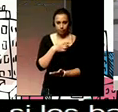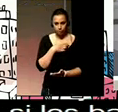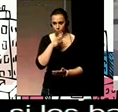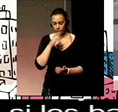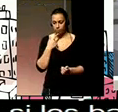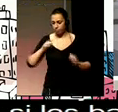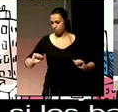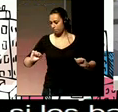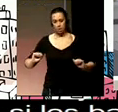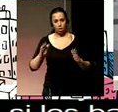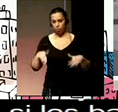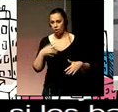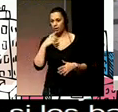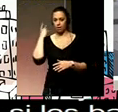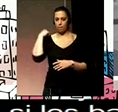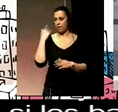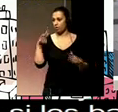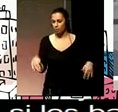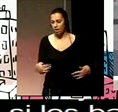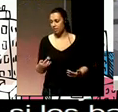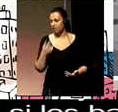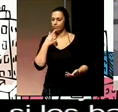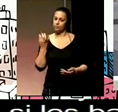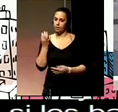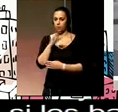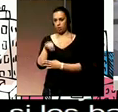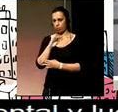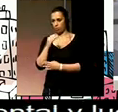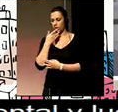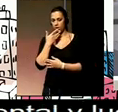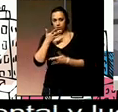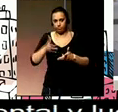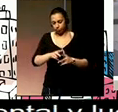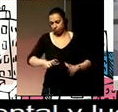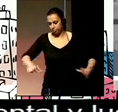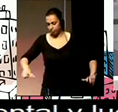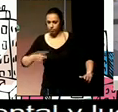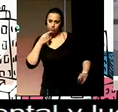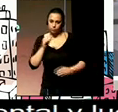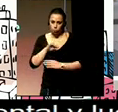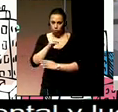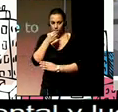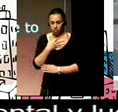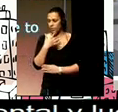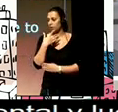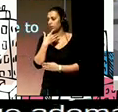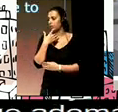you can't have a rest. We have to take into account all these aspects, the 4